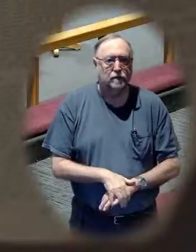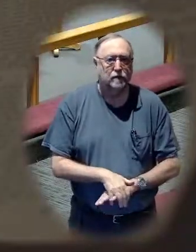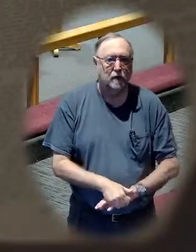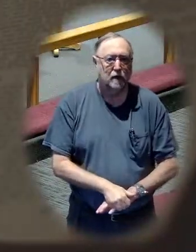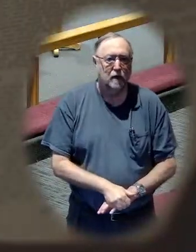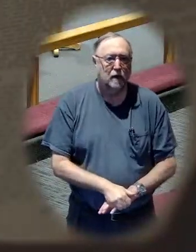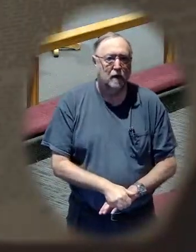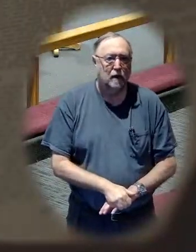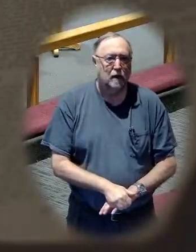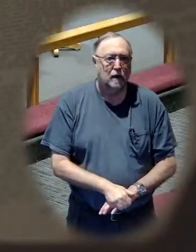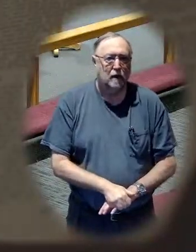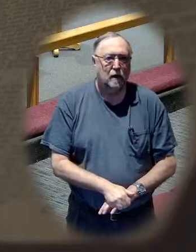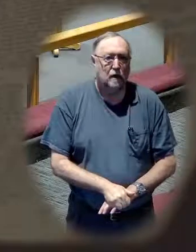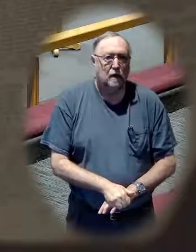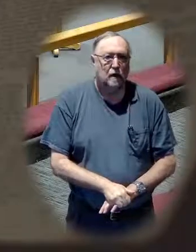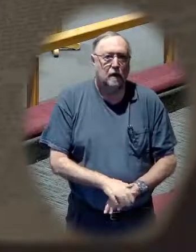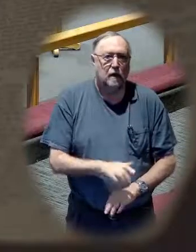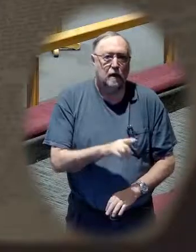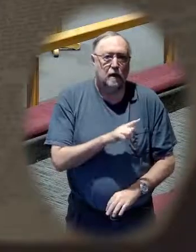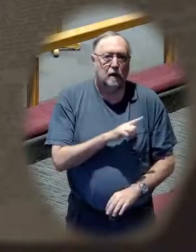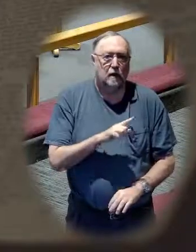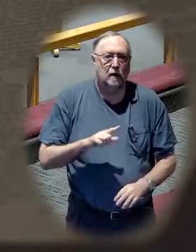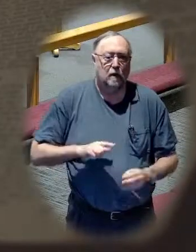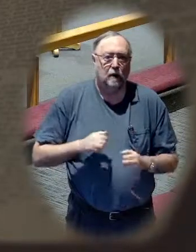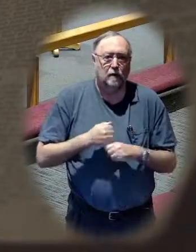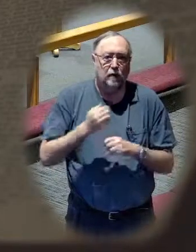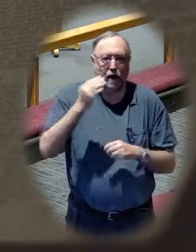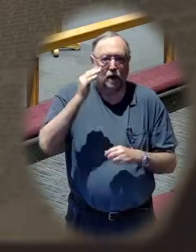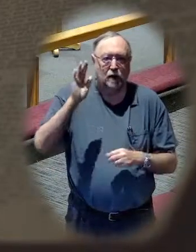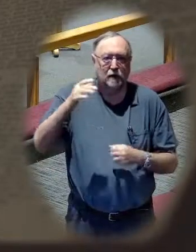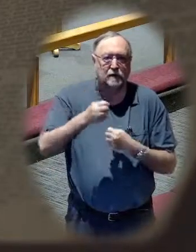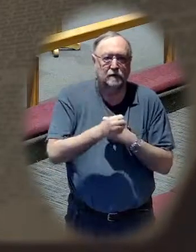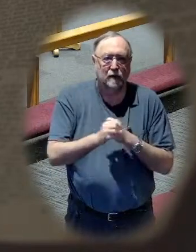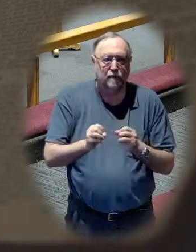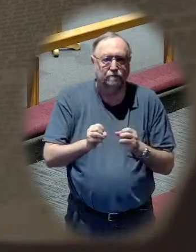The Lord has made known his salvation.